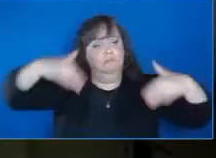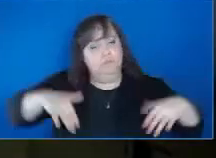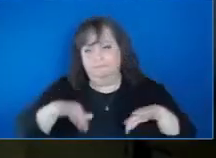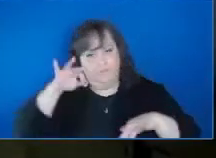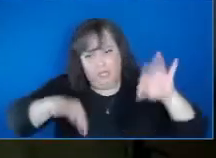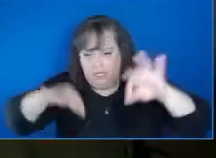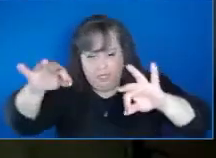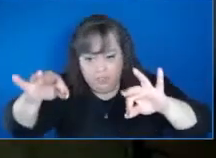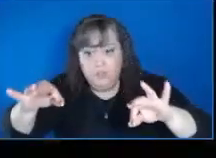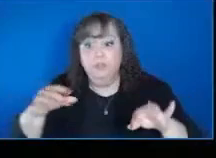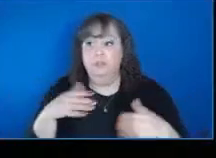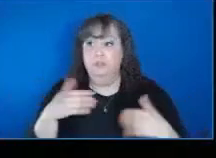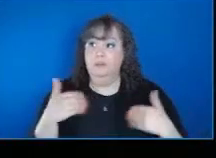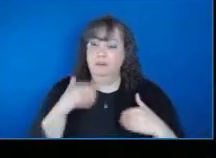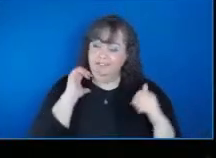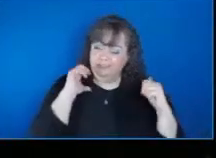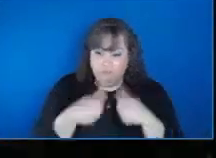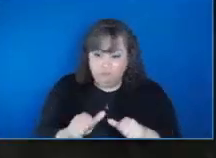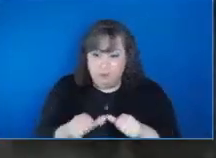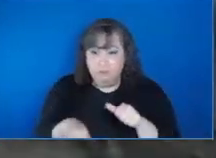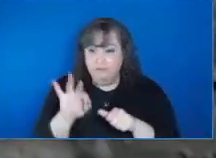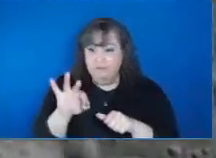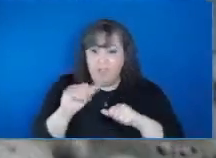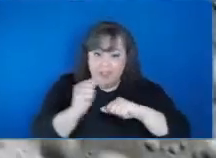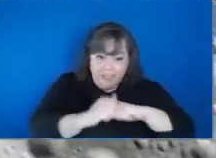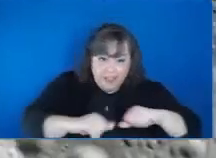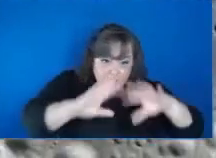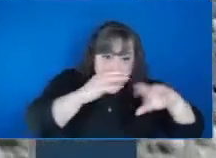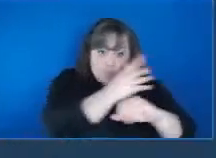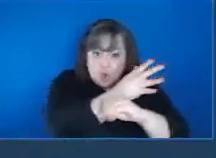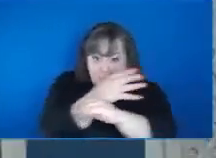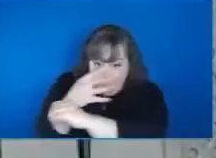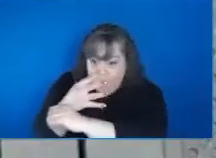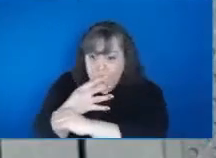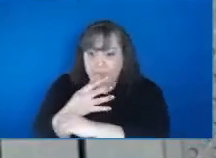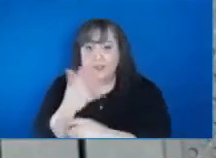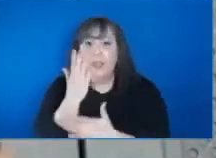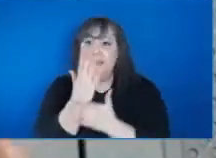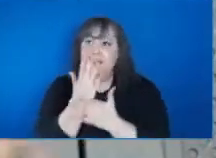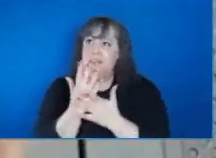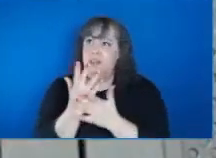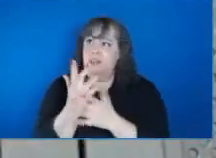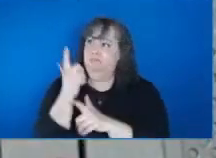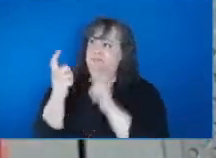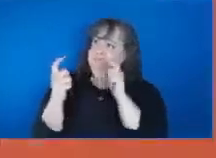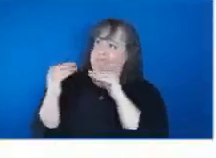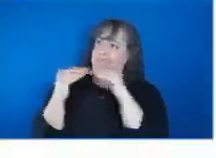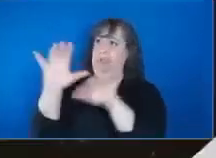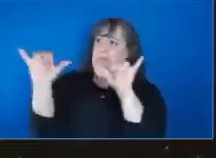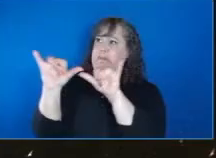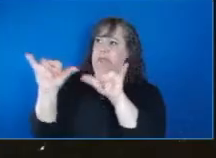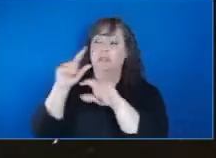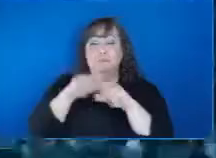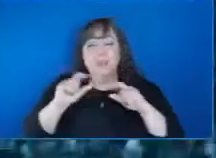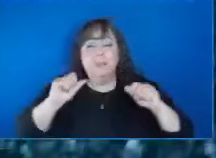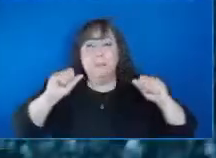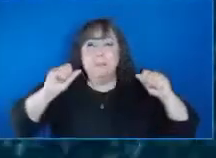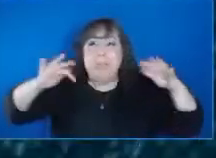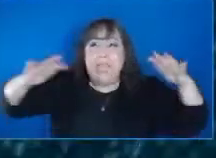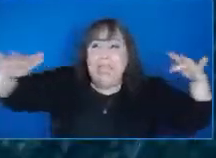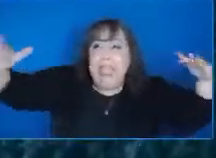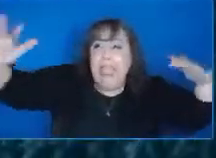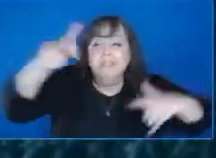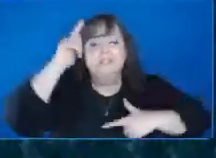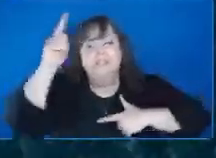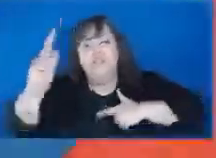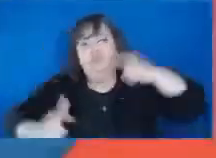find asteroids and comets simply because, even though some of them are as big as mountains, space is incredibly huge, and these things can be really far